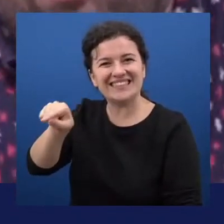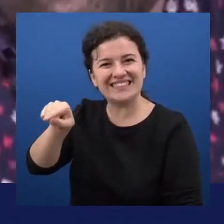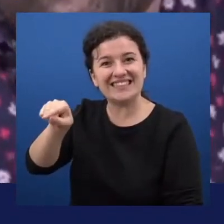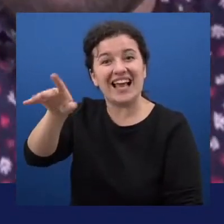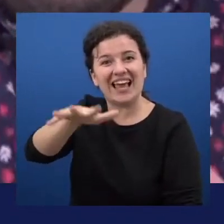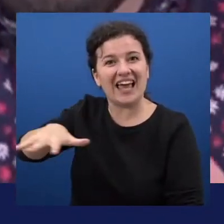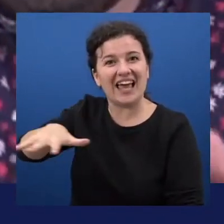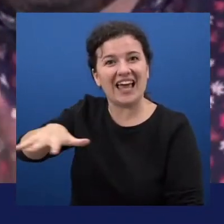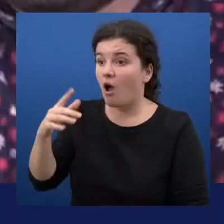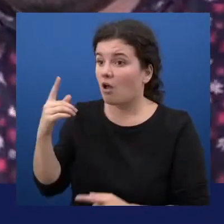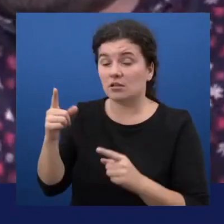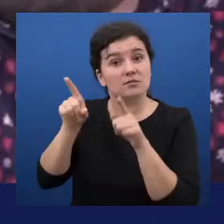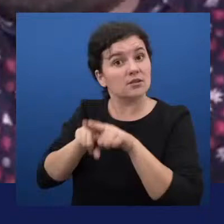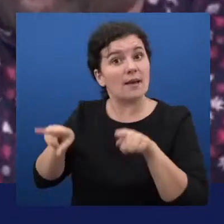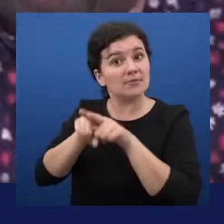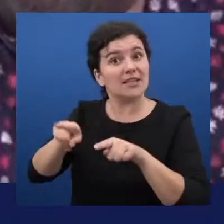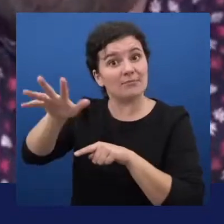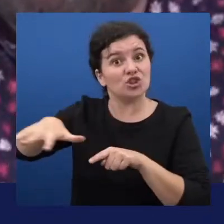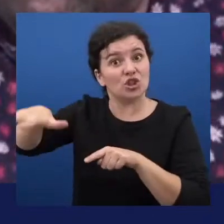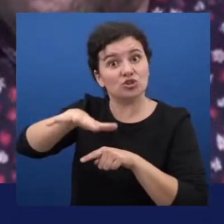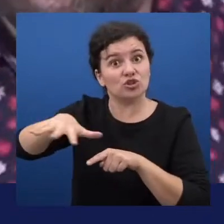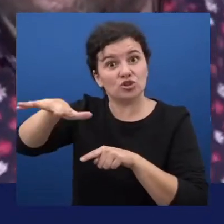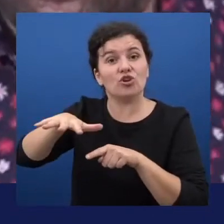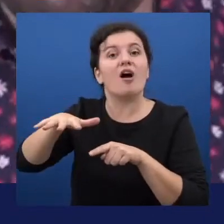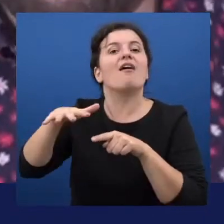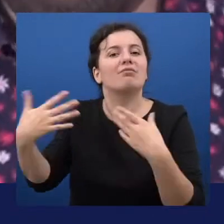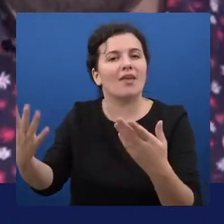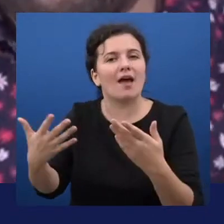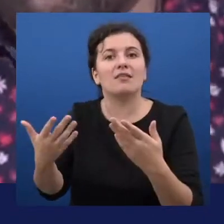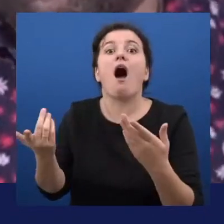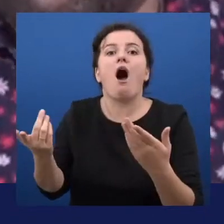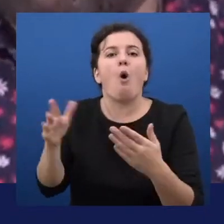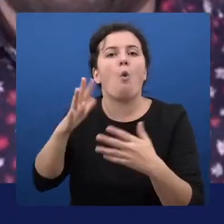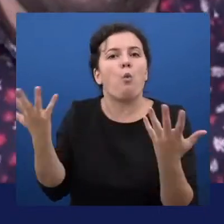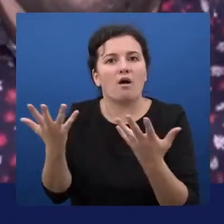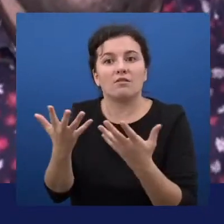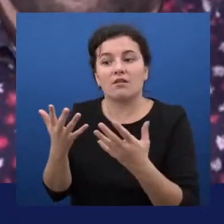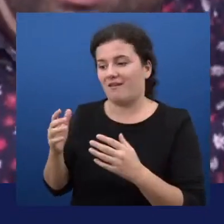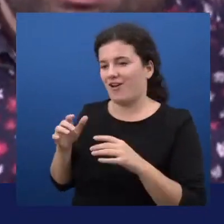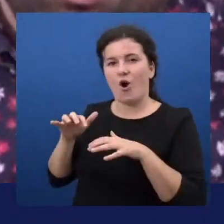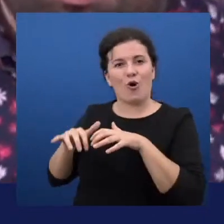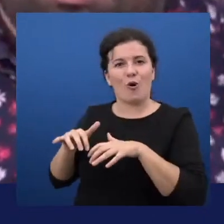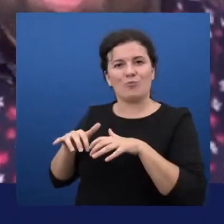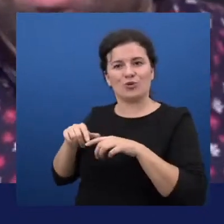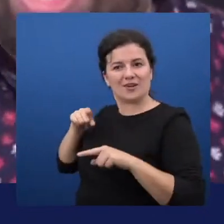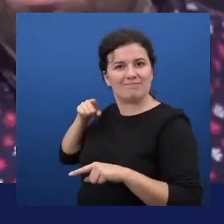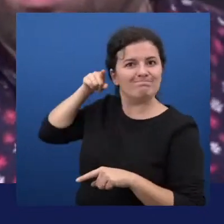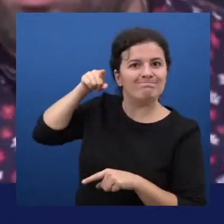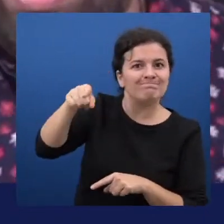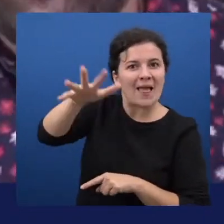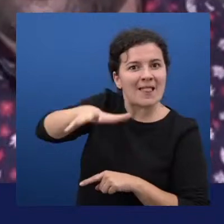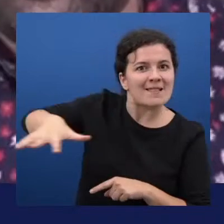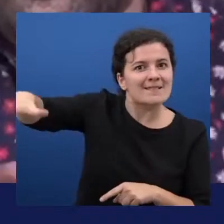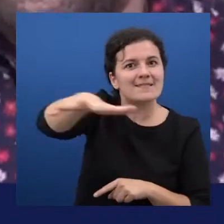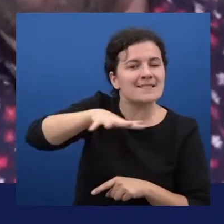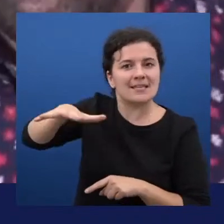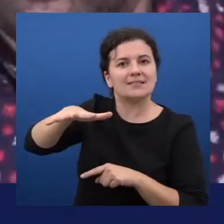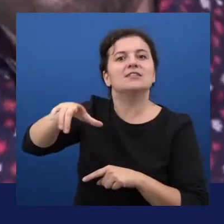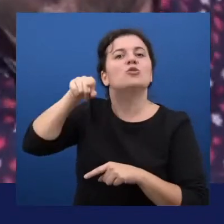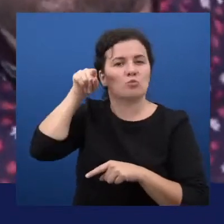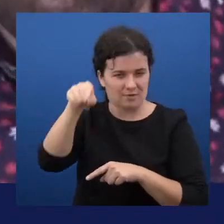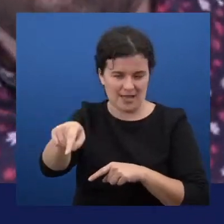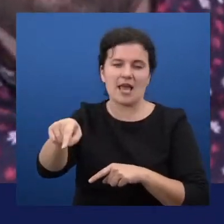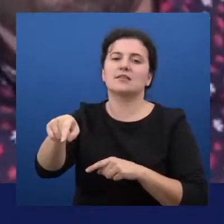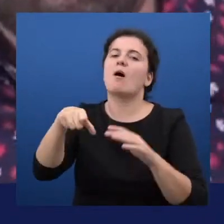all of a sudden there's a double problem, right? Yeah. Now you have computers saying that these are where the crimes happen, and that's And just a then simple